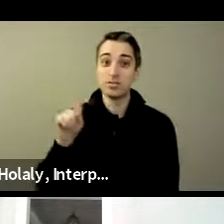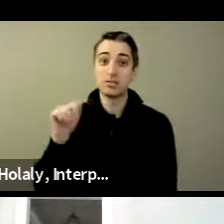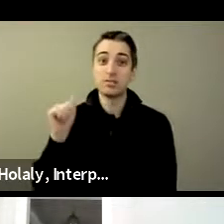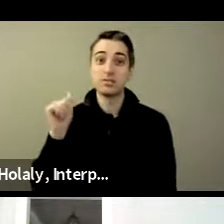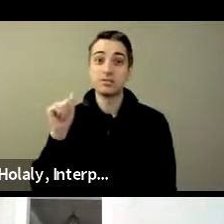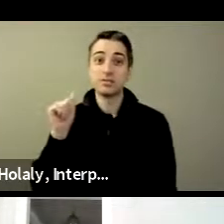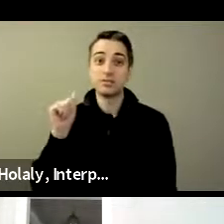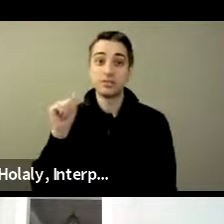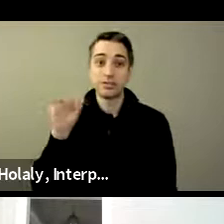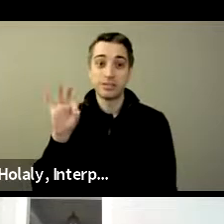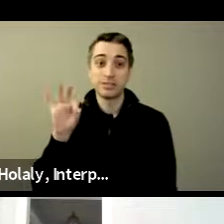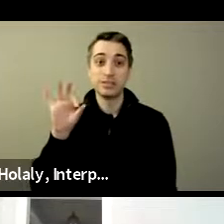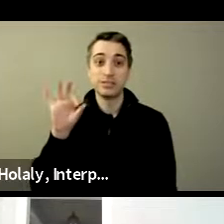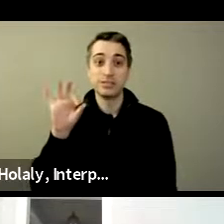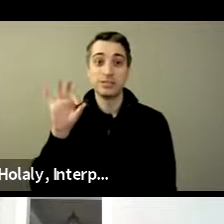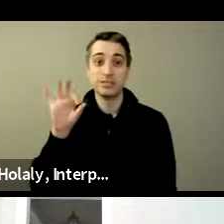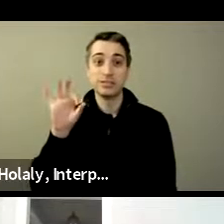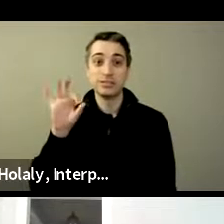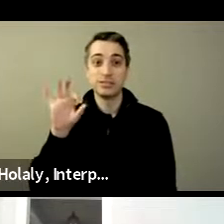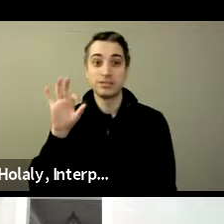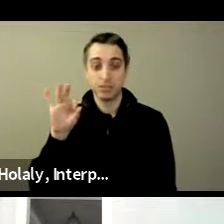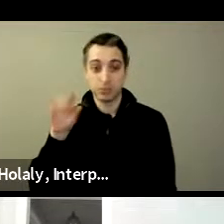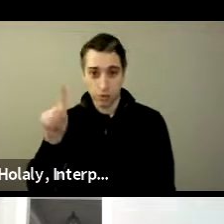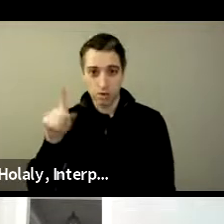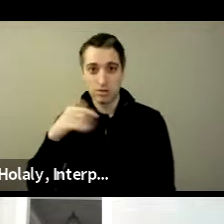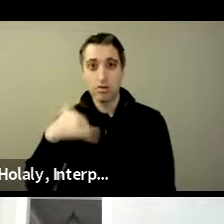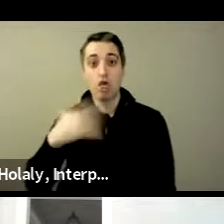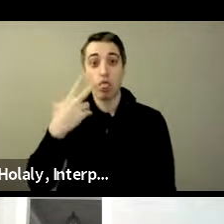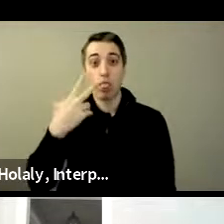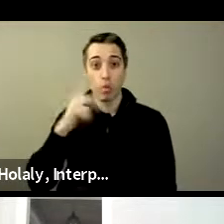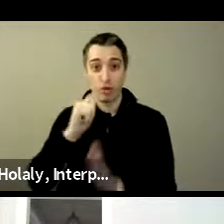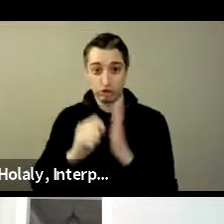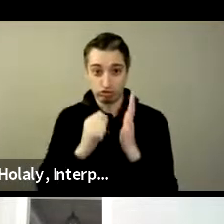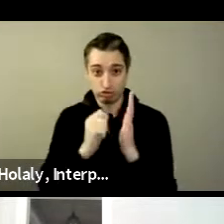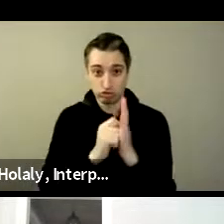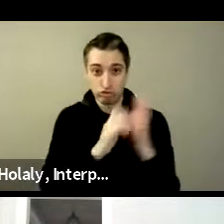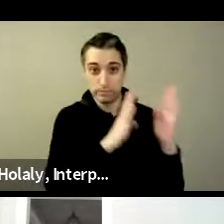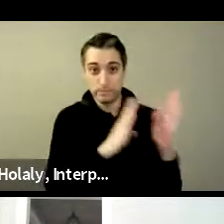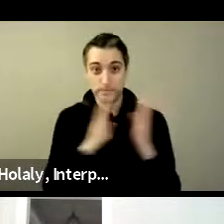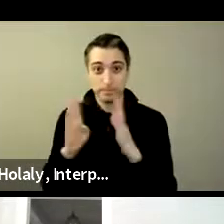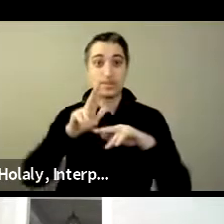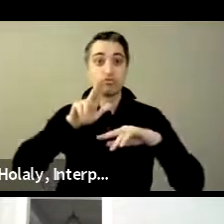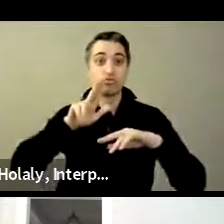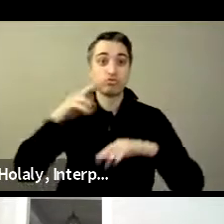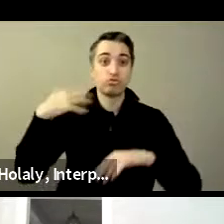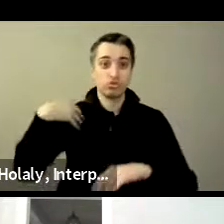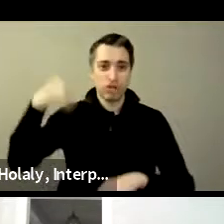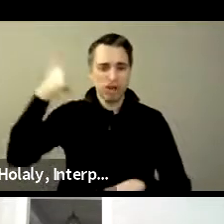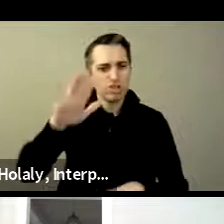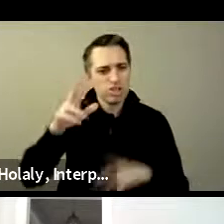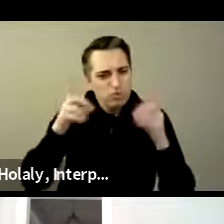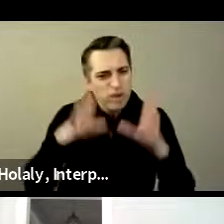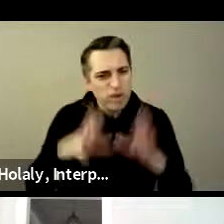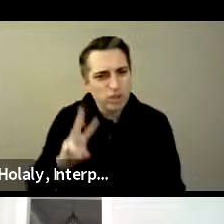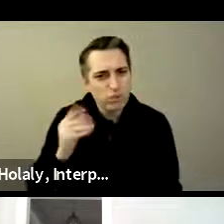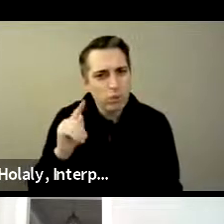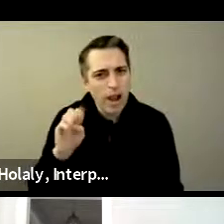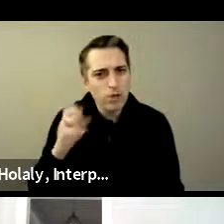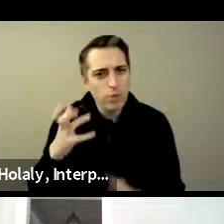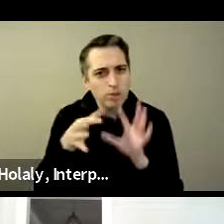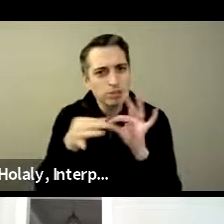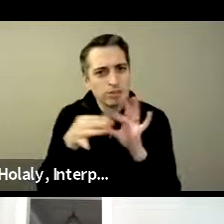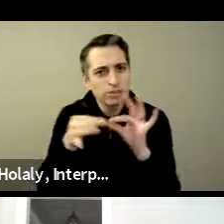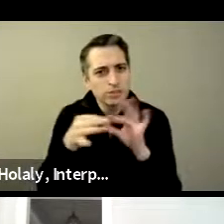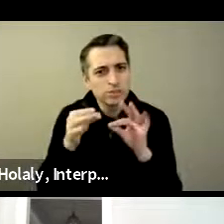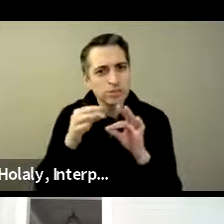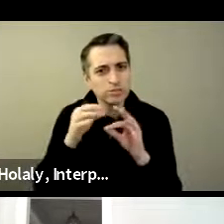Commission, and as I said, three terms as chair. Director White, did you want to say anything regarding Sheriff